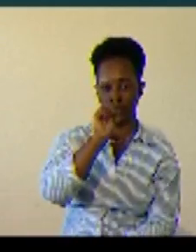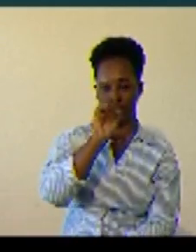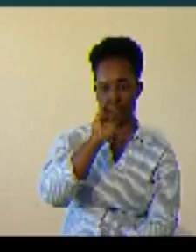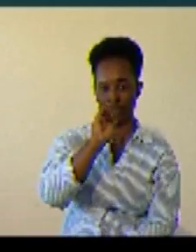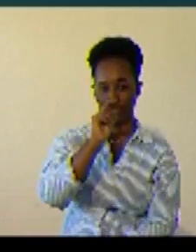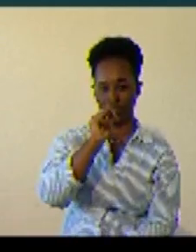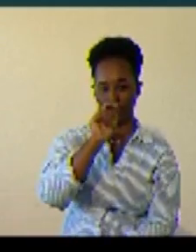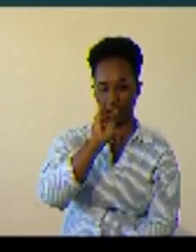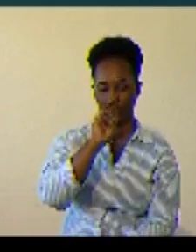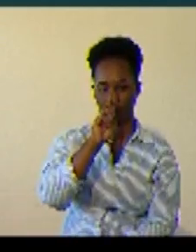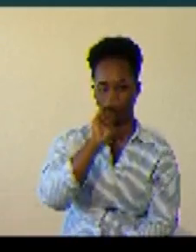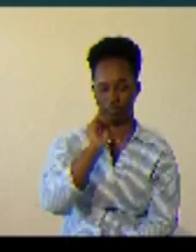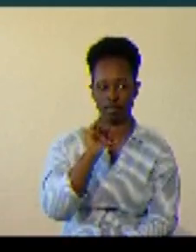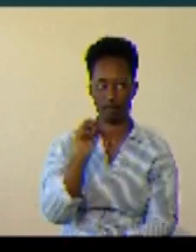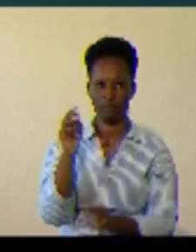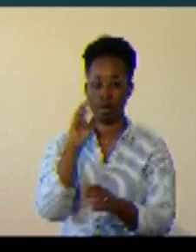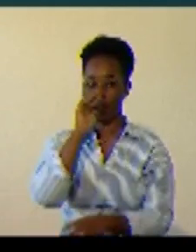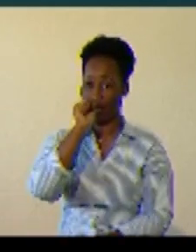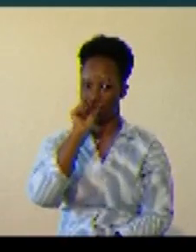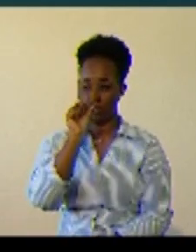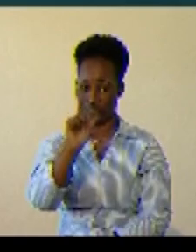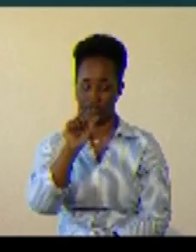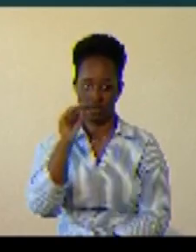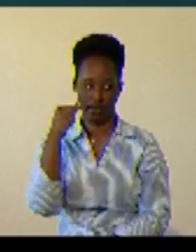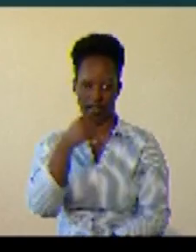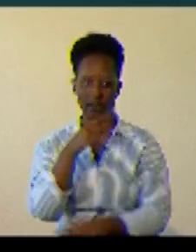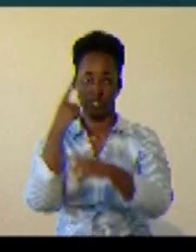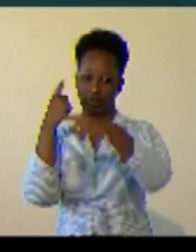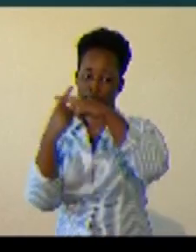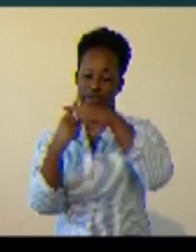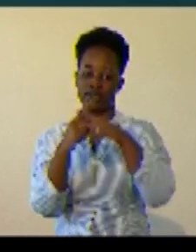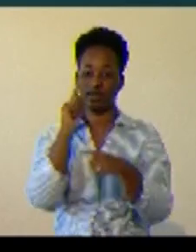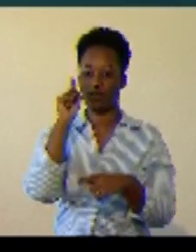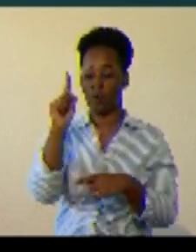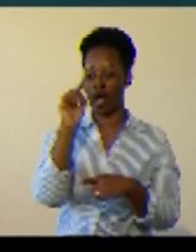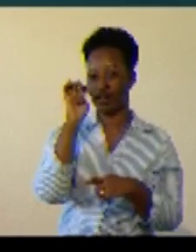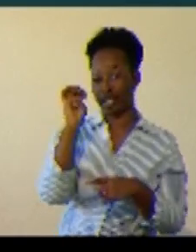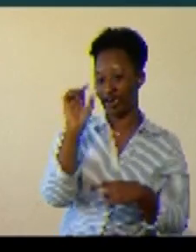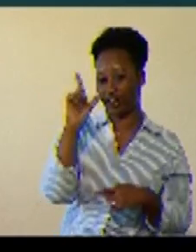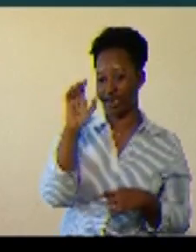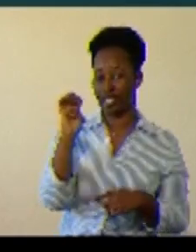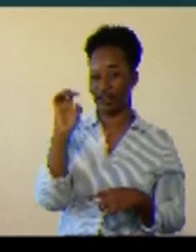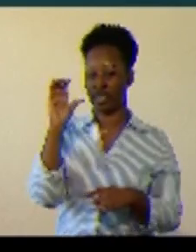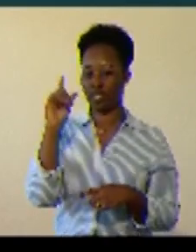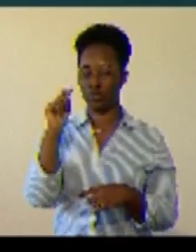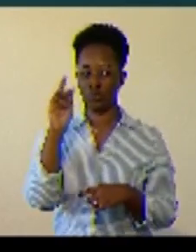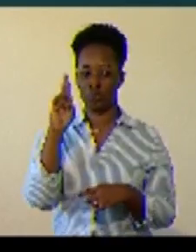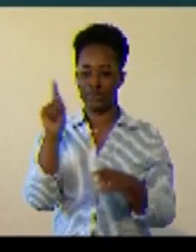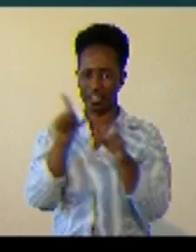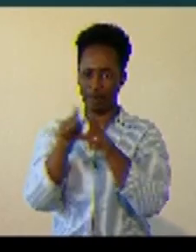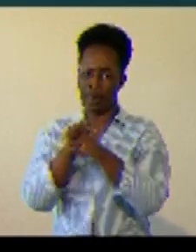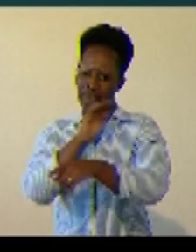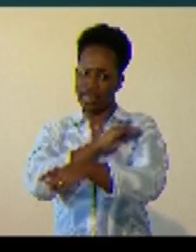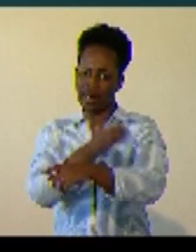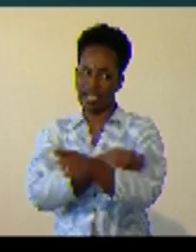gaseous state, plus 1 electron. Remember, The electron affinity is the energy change